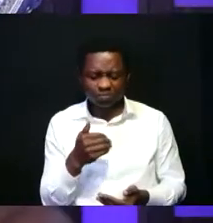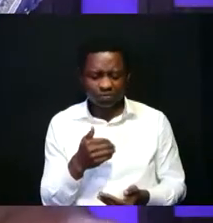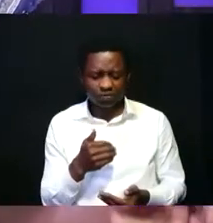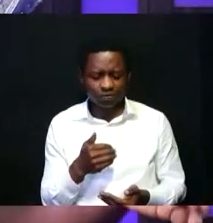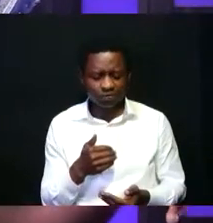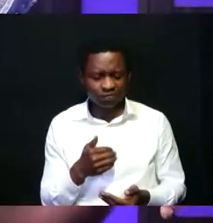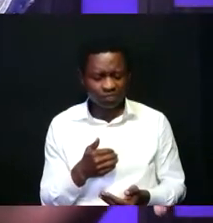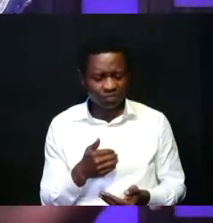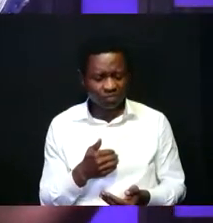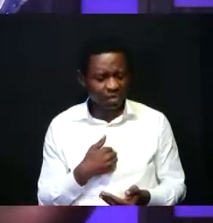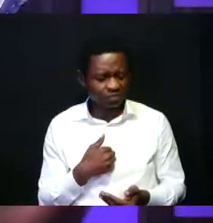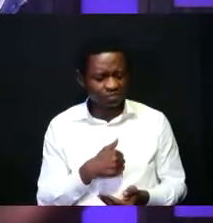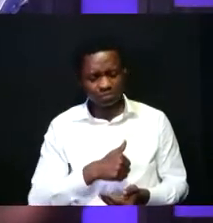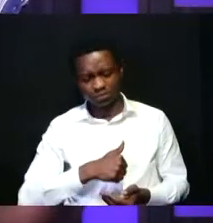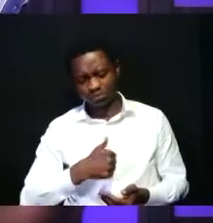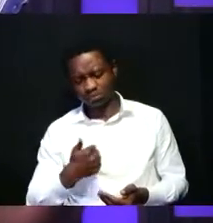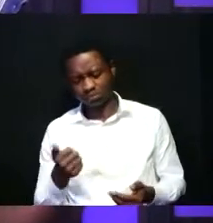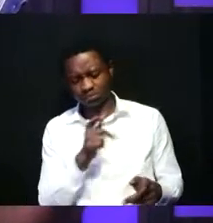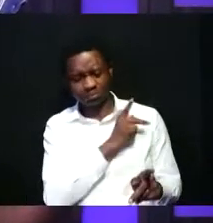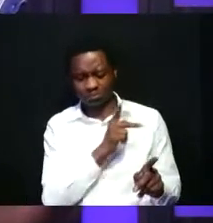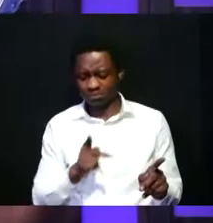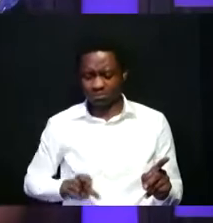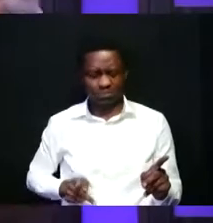te sewo Yesu